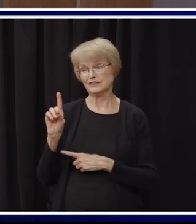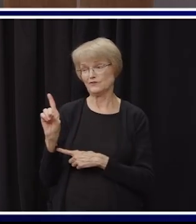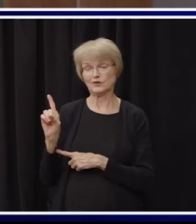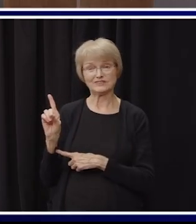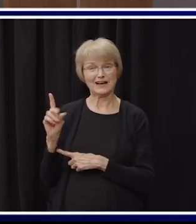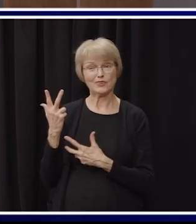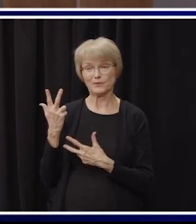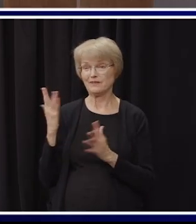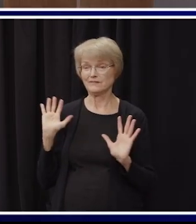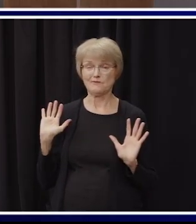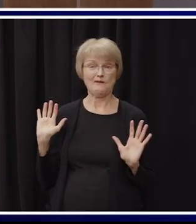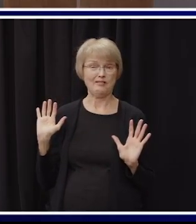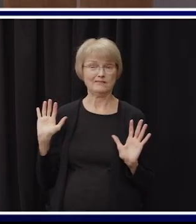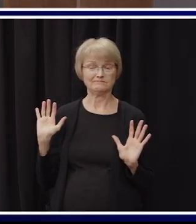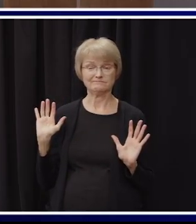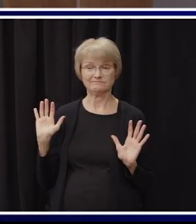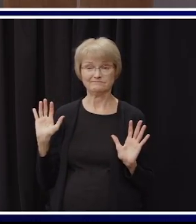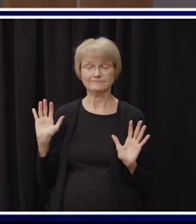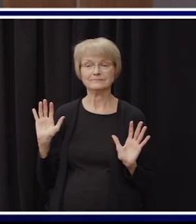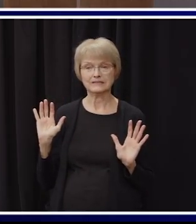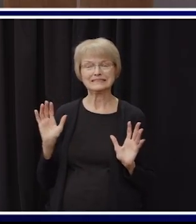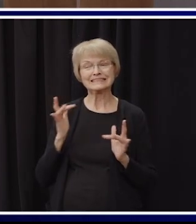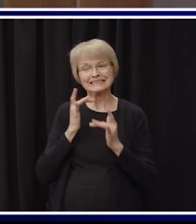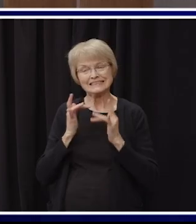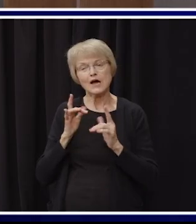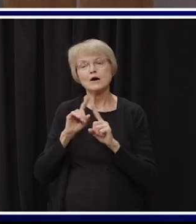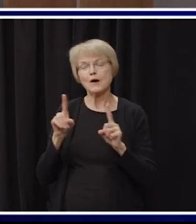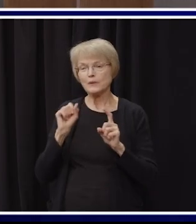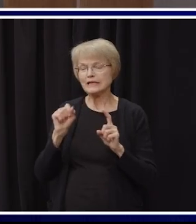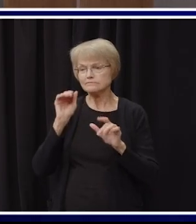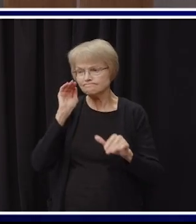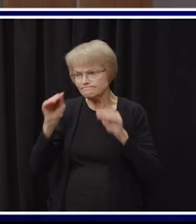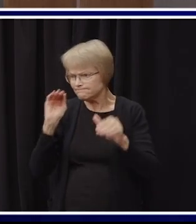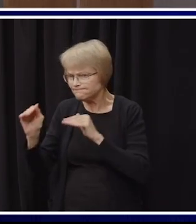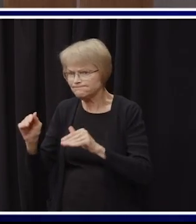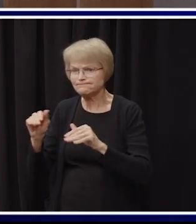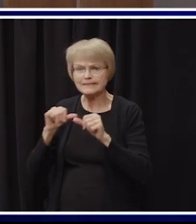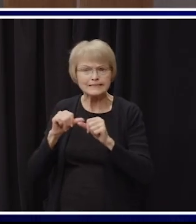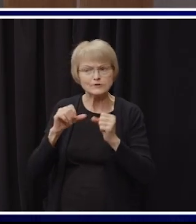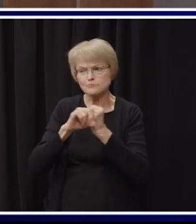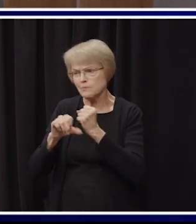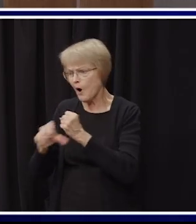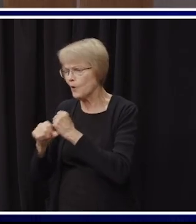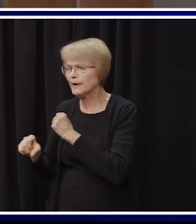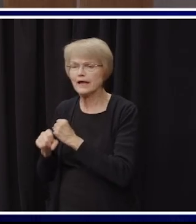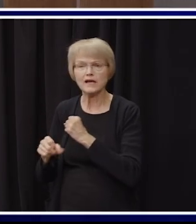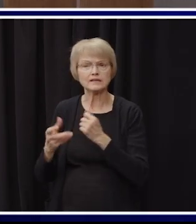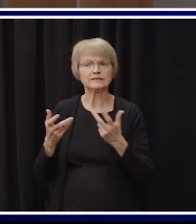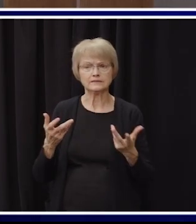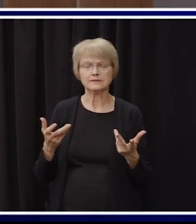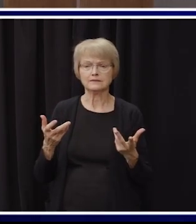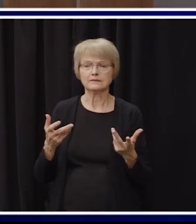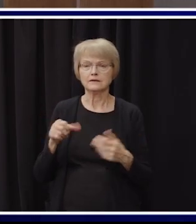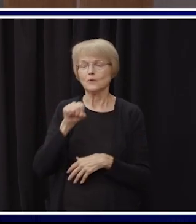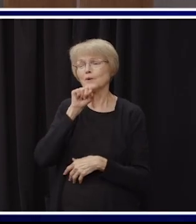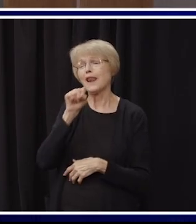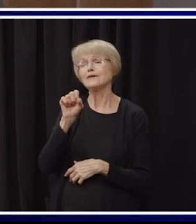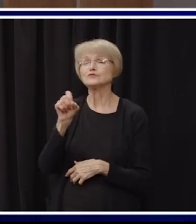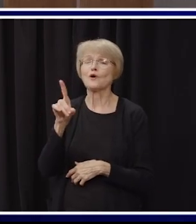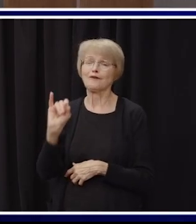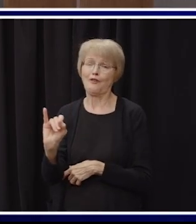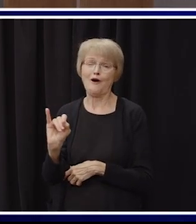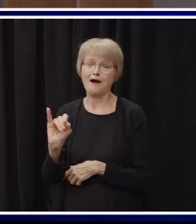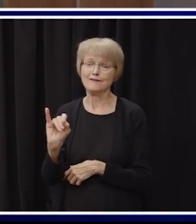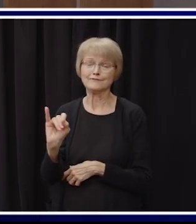design. But we just need to get out there. We need to continue promoting. We love